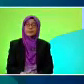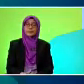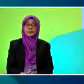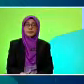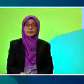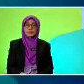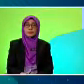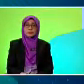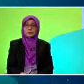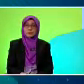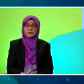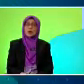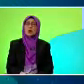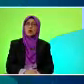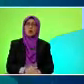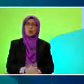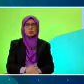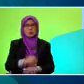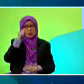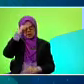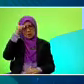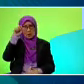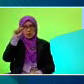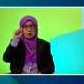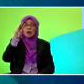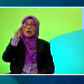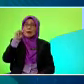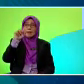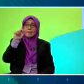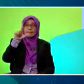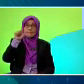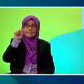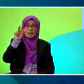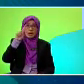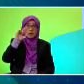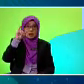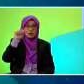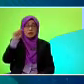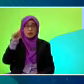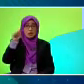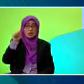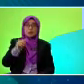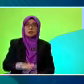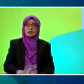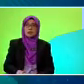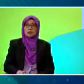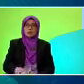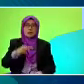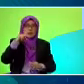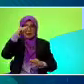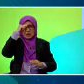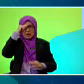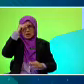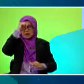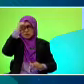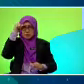Protozoa can cause malaria, which is carried by mosquitoes. Oh, malaria is caused by protozoa. All